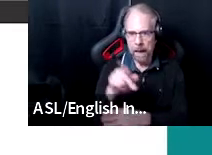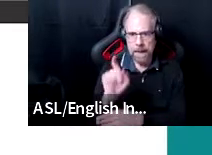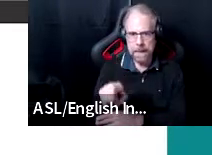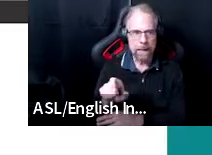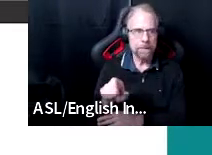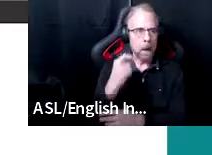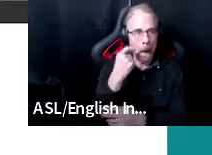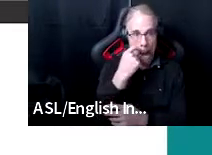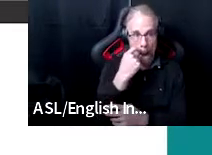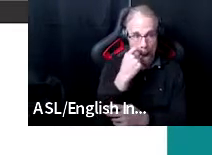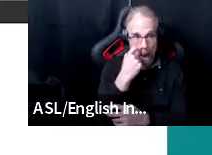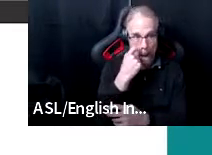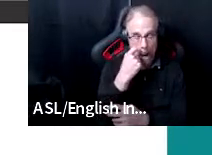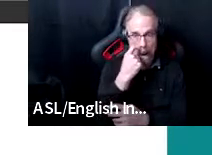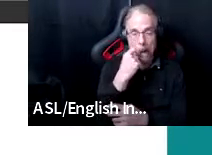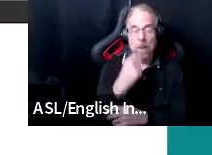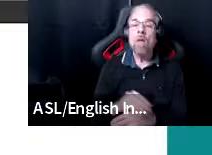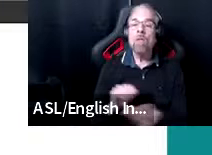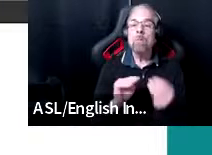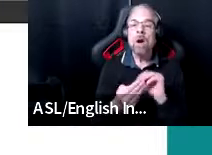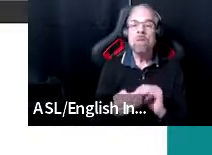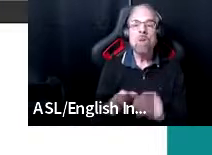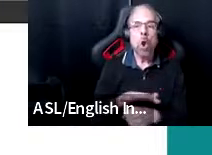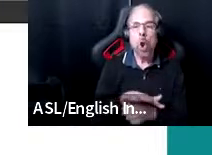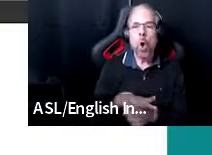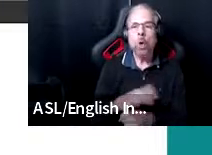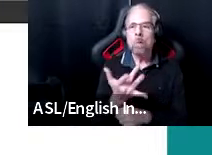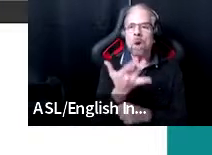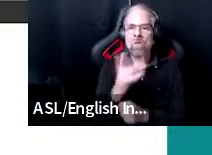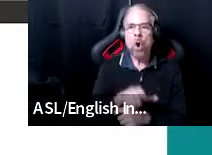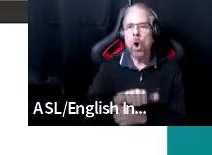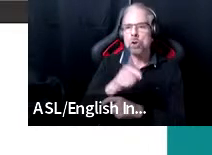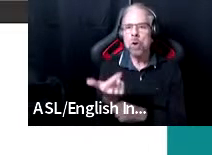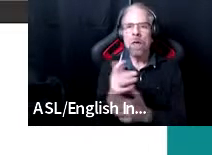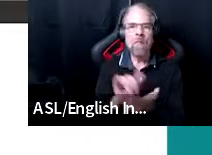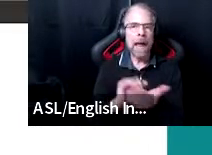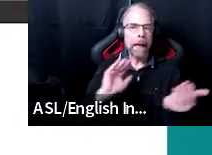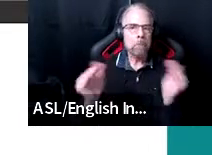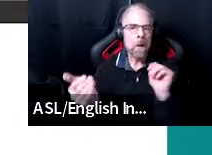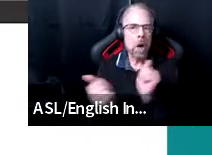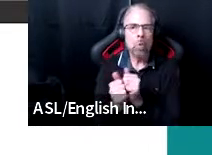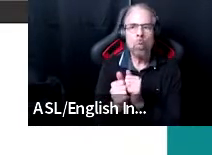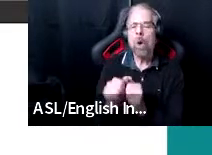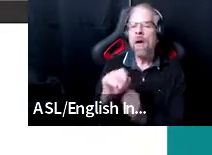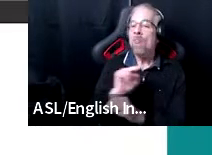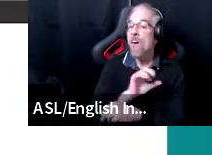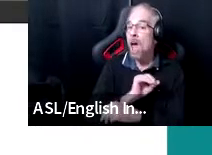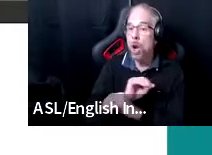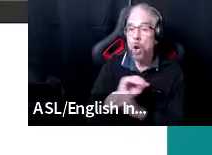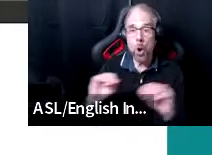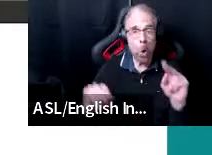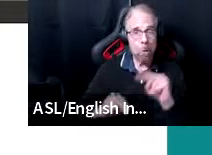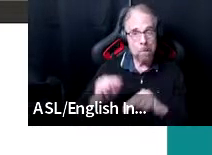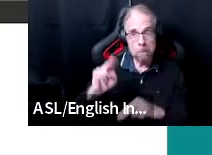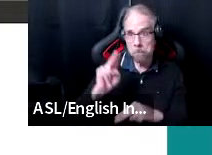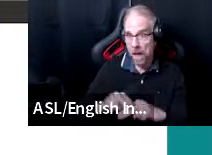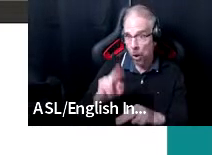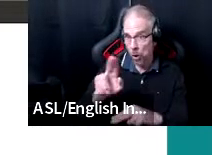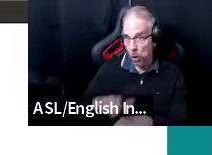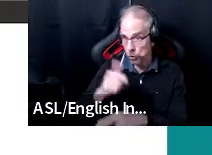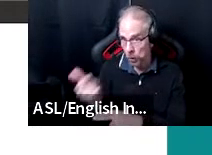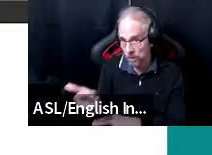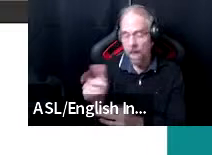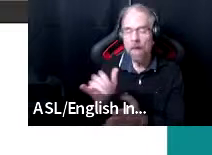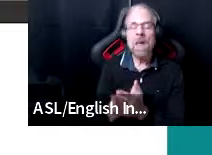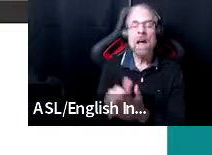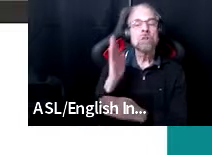The modified locally preferred alternative is being compared against a no-build alternative. And it's a future